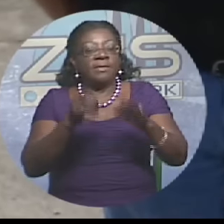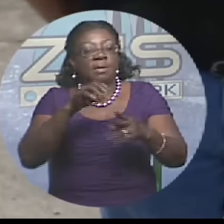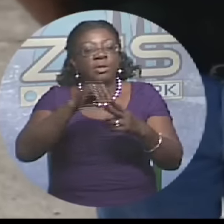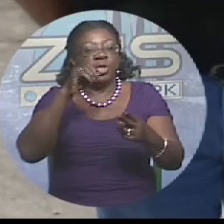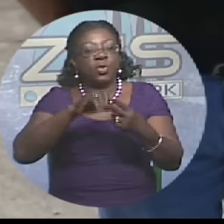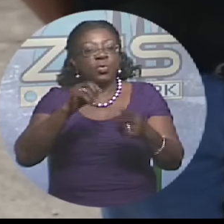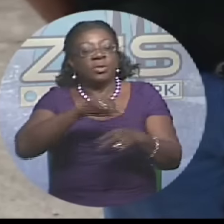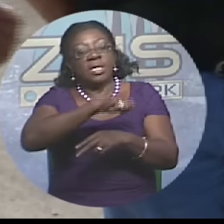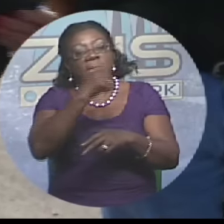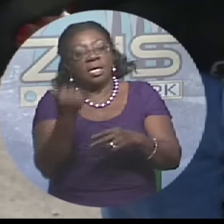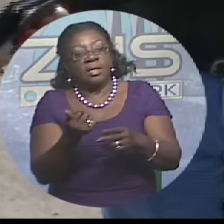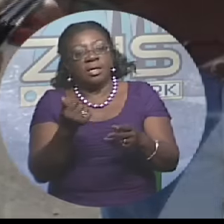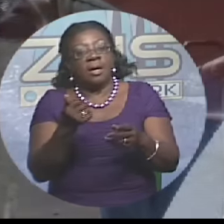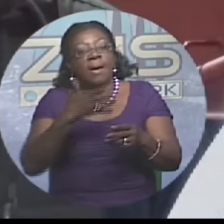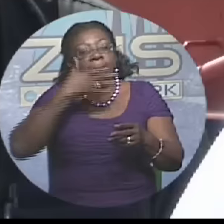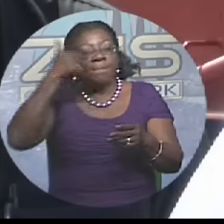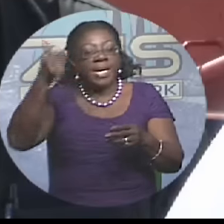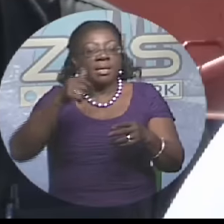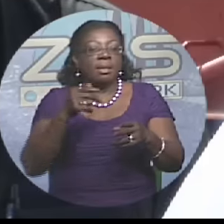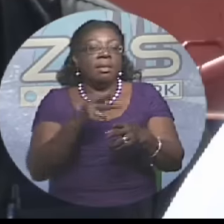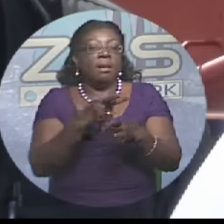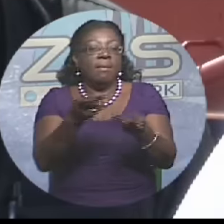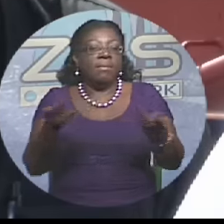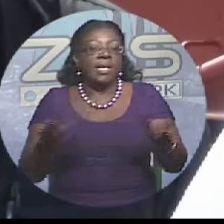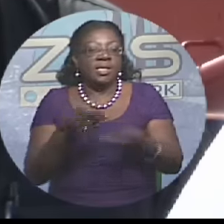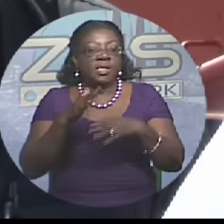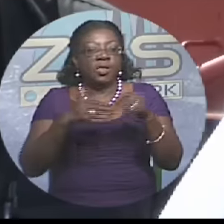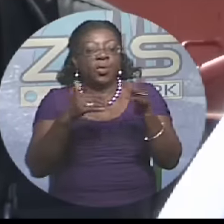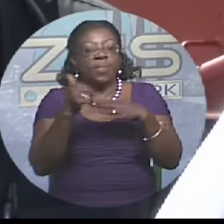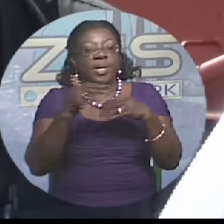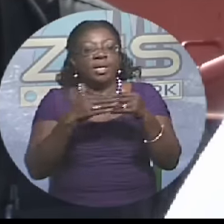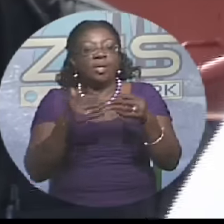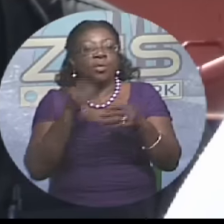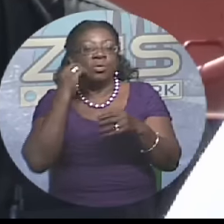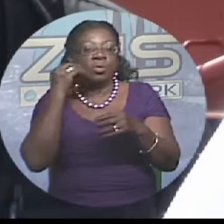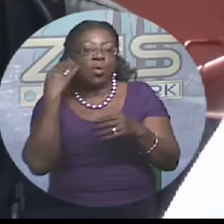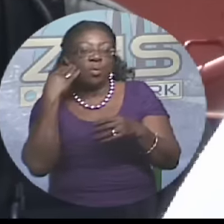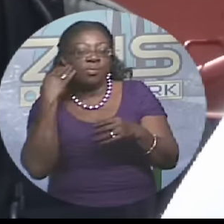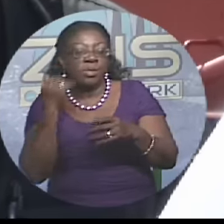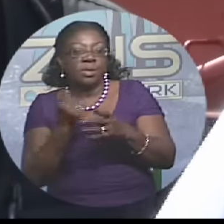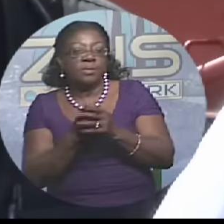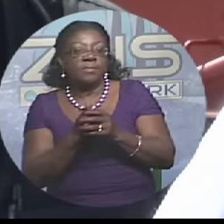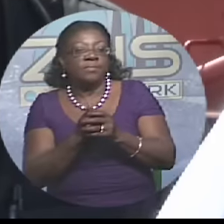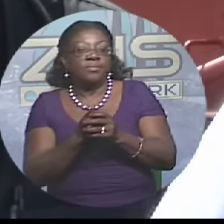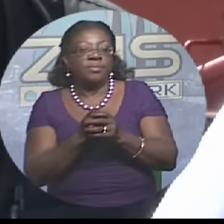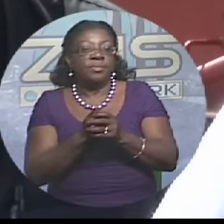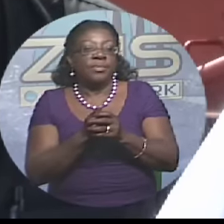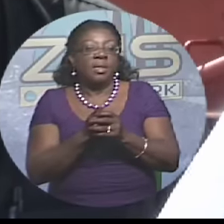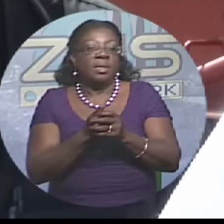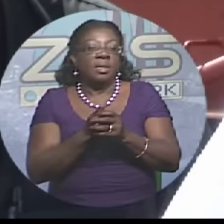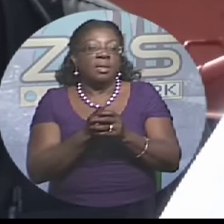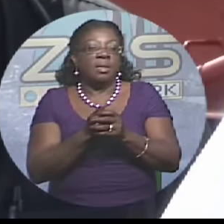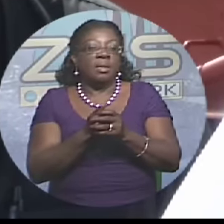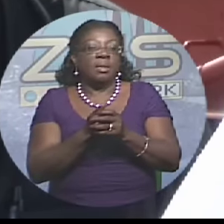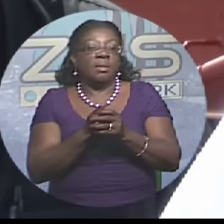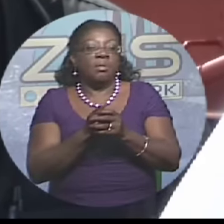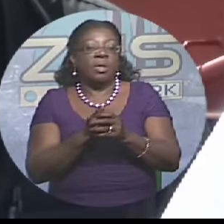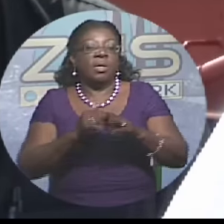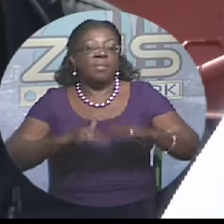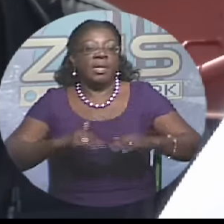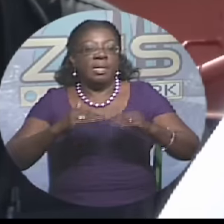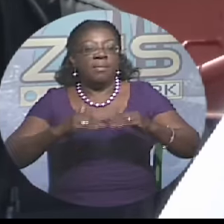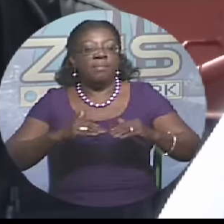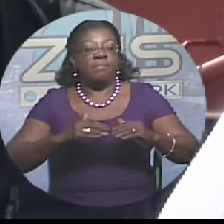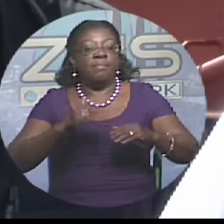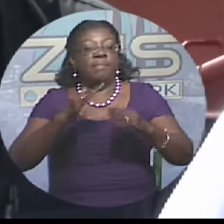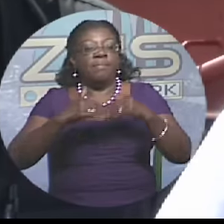adequately. We're going to change the concept and to put all those homes that we reconstruct now or rebuilt on pylons now instead of flat on the ground, to